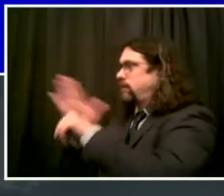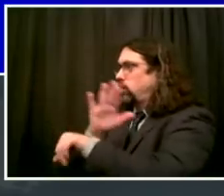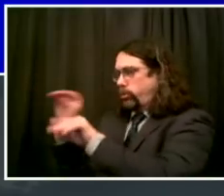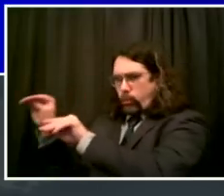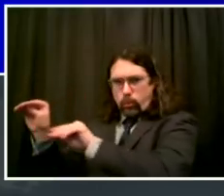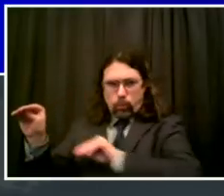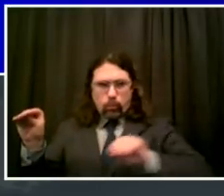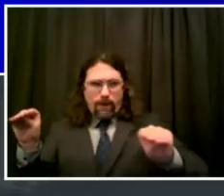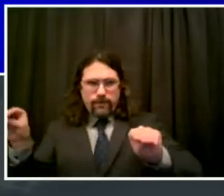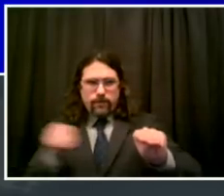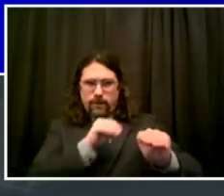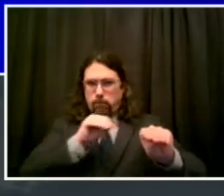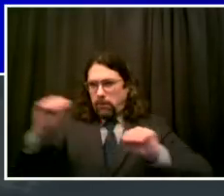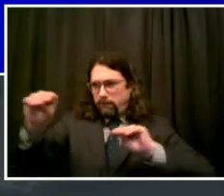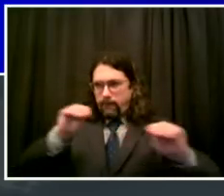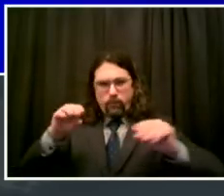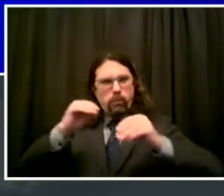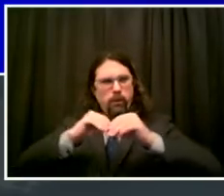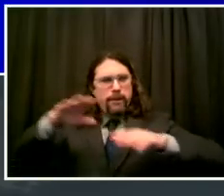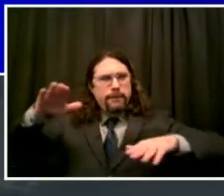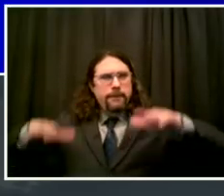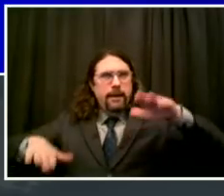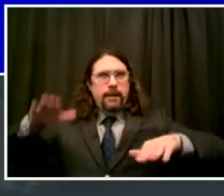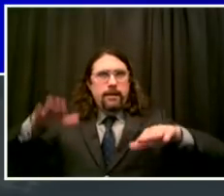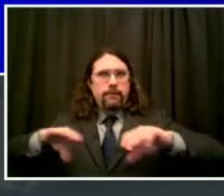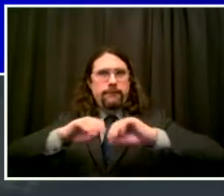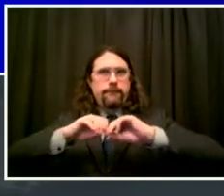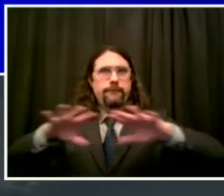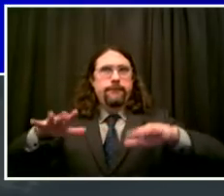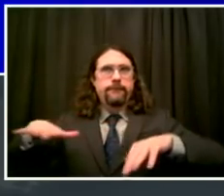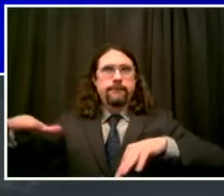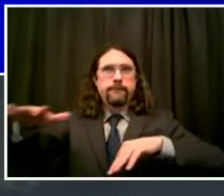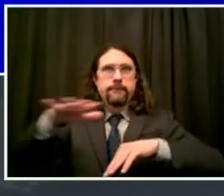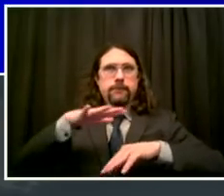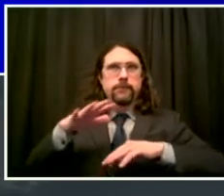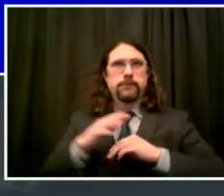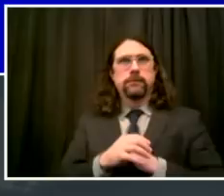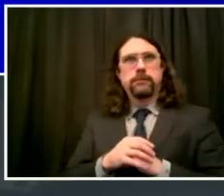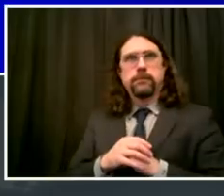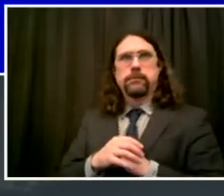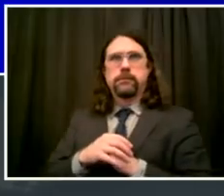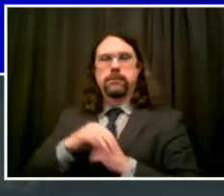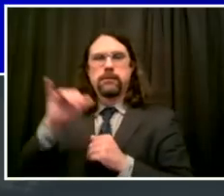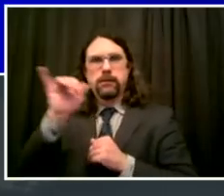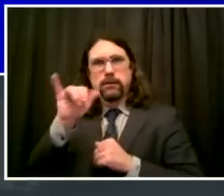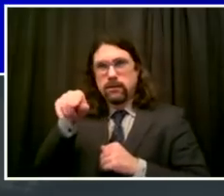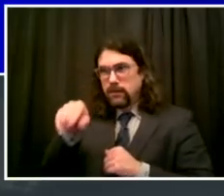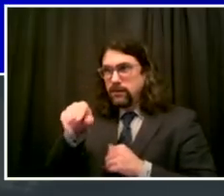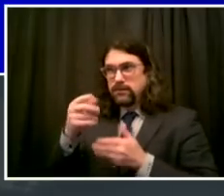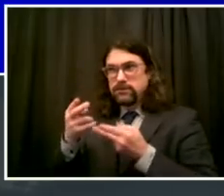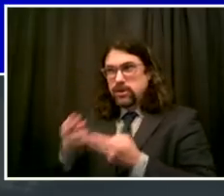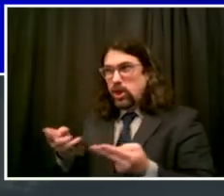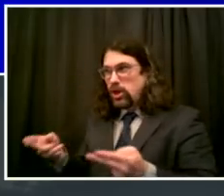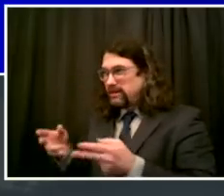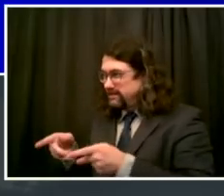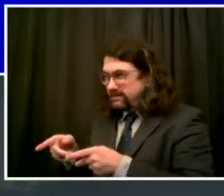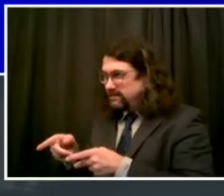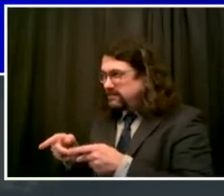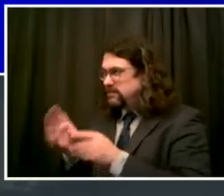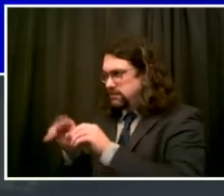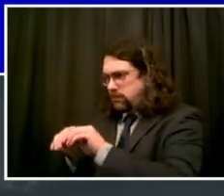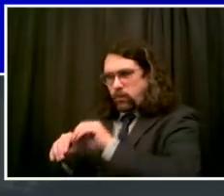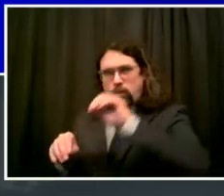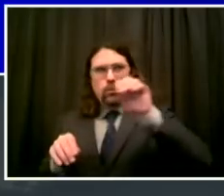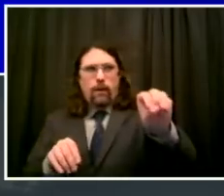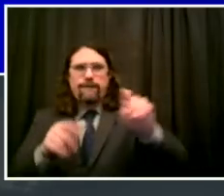shelters into hotel settings to keep opening up the shelters, to keep making sure we could do proper social distancing. We met that goal last